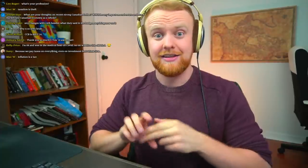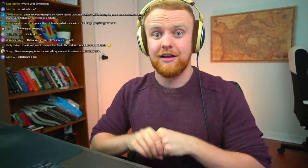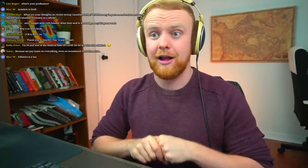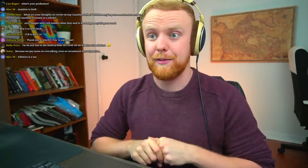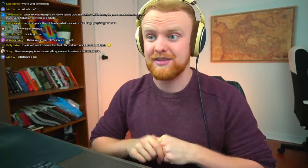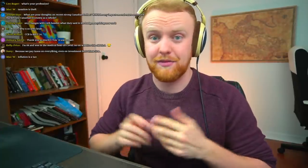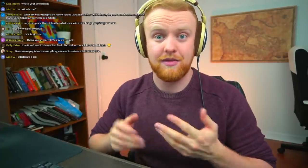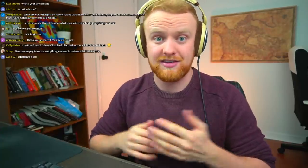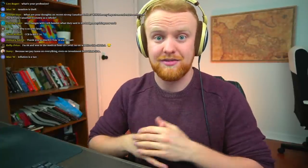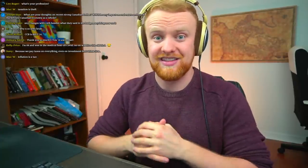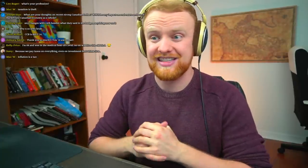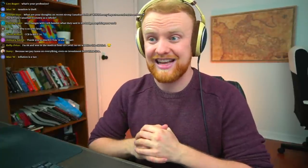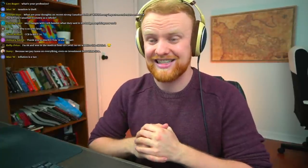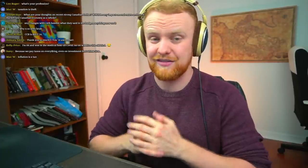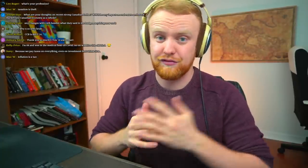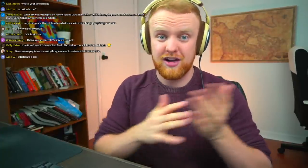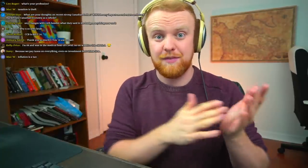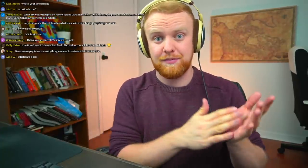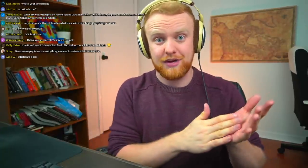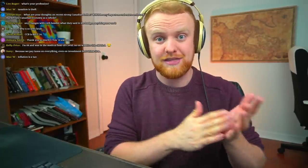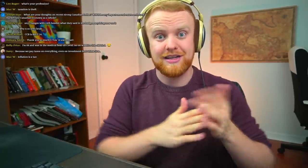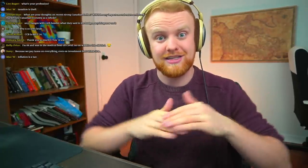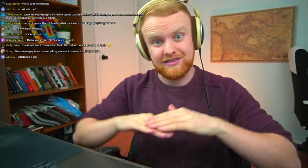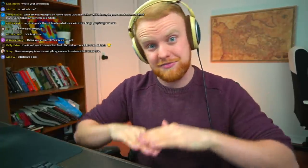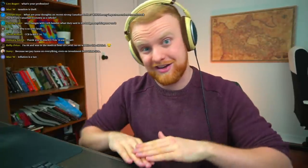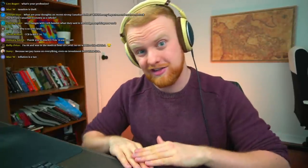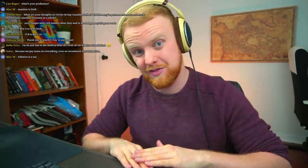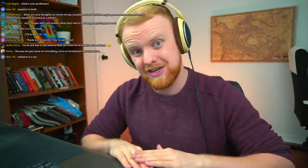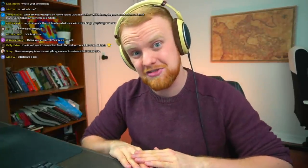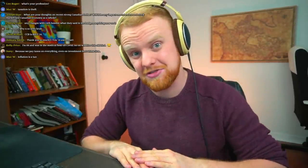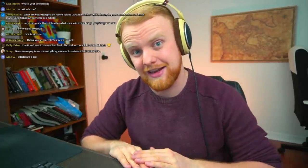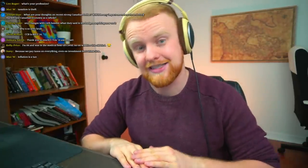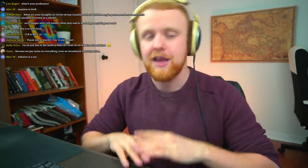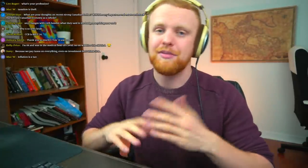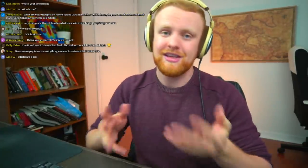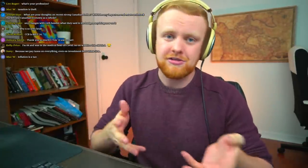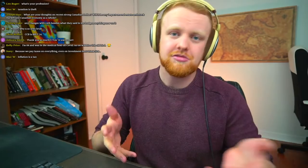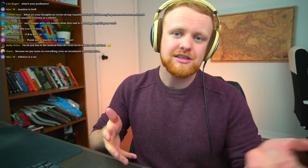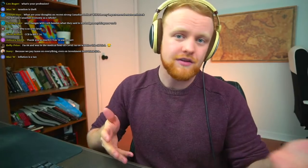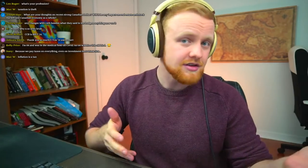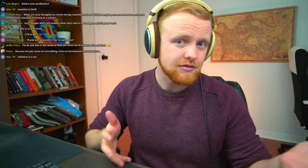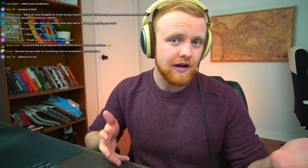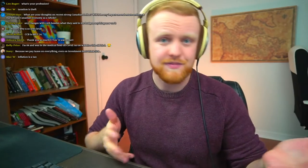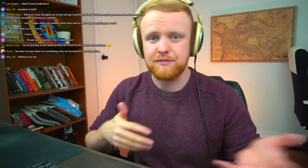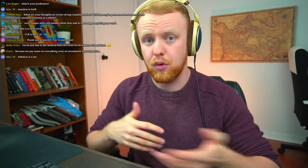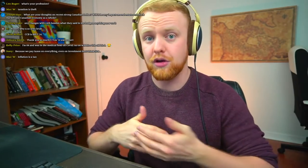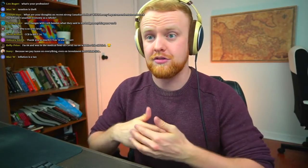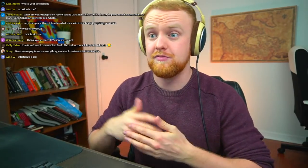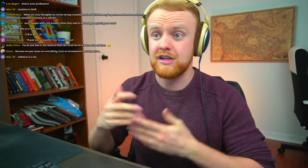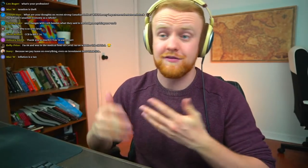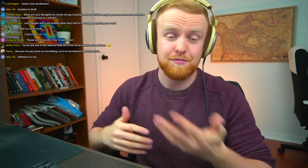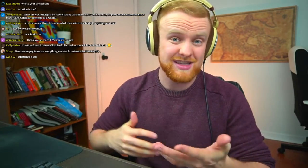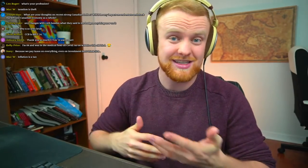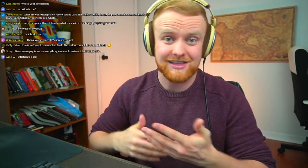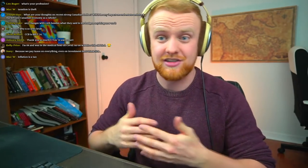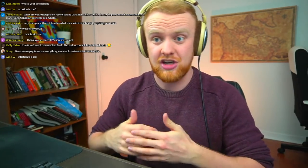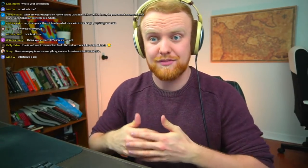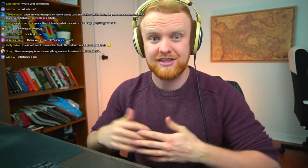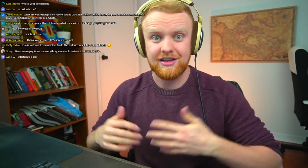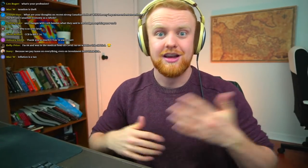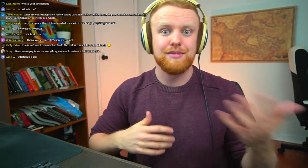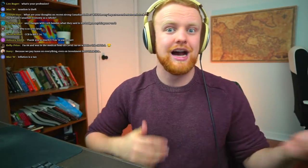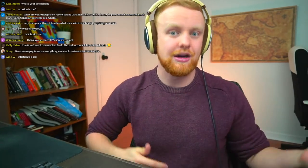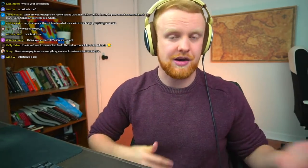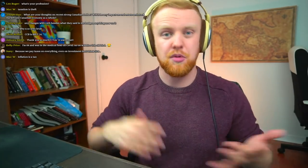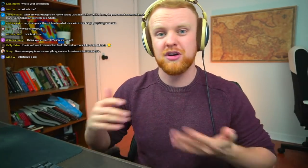estate. Some of these assets have run up in price because of these record low interest rates, but the interest rates have also helped support different businesses and jobs